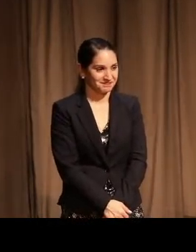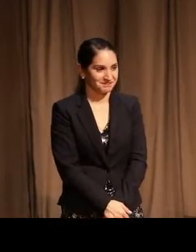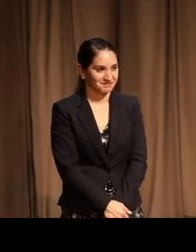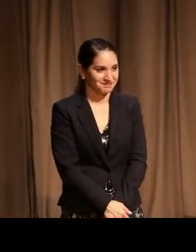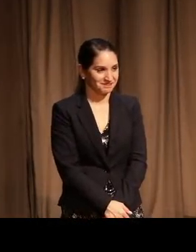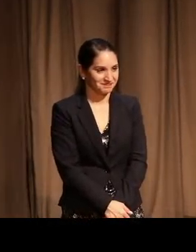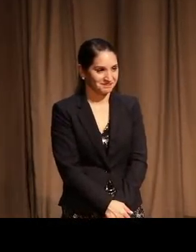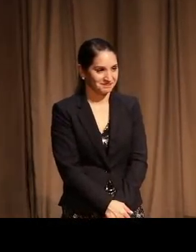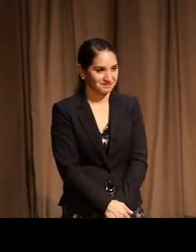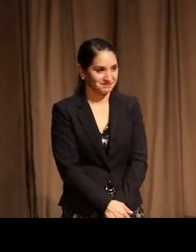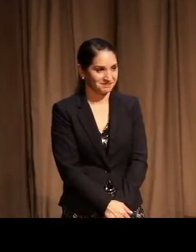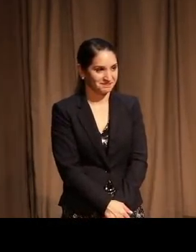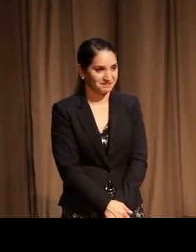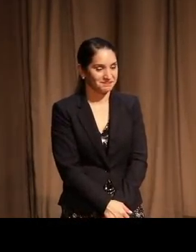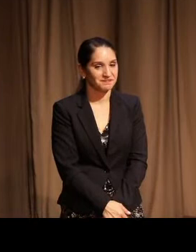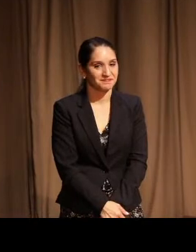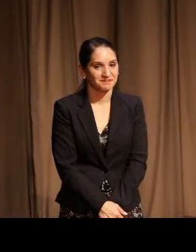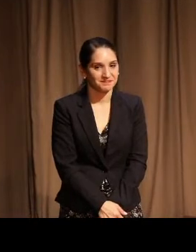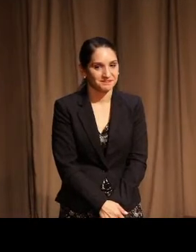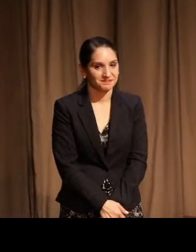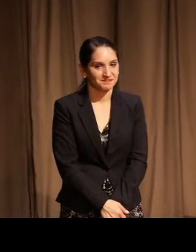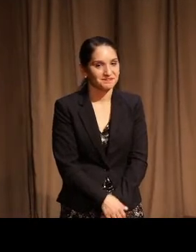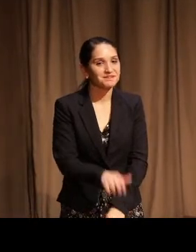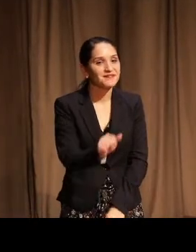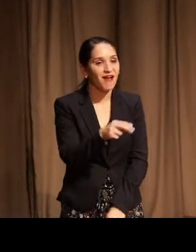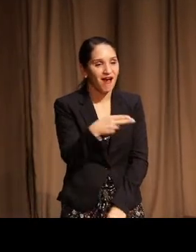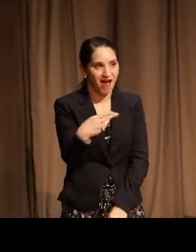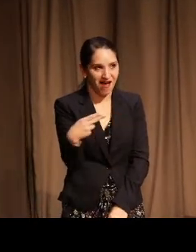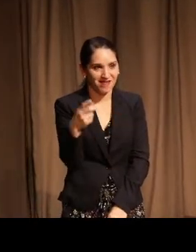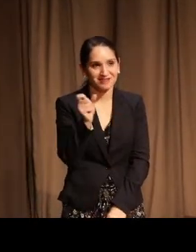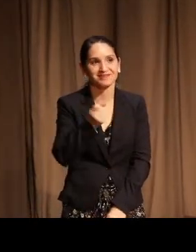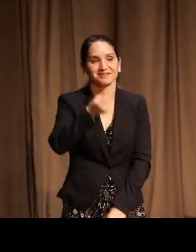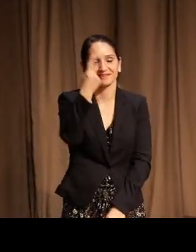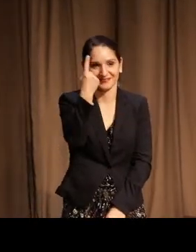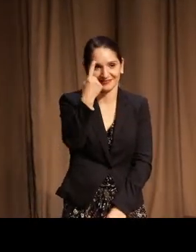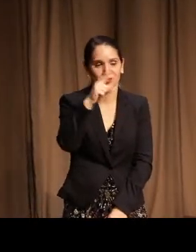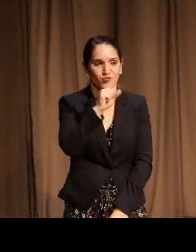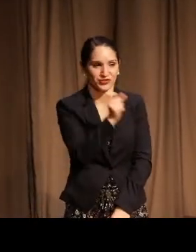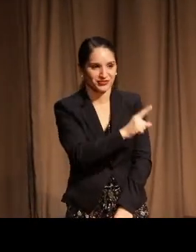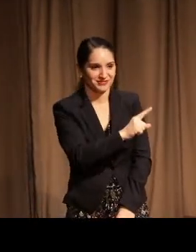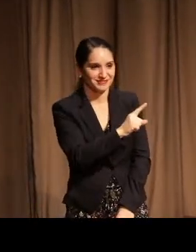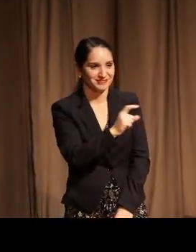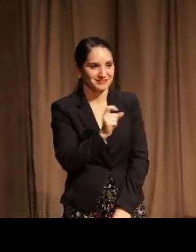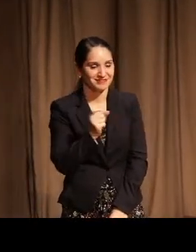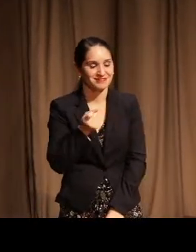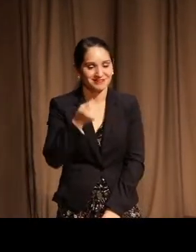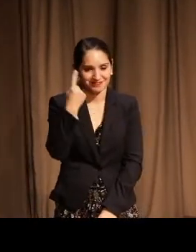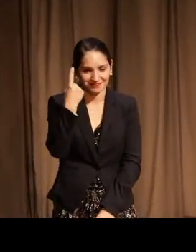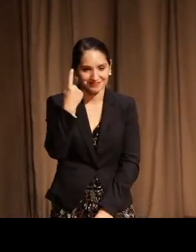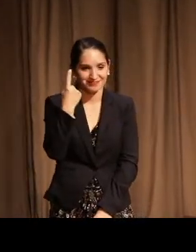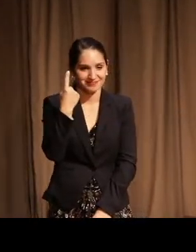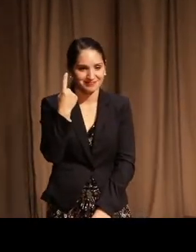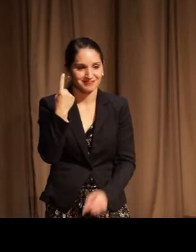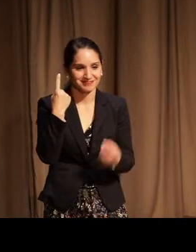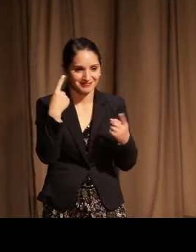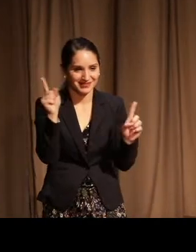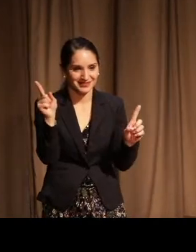escolheu essas figuras? Ah, tá. Tô burra, cara.